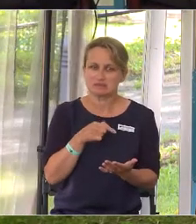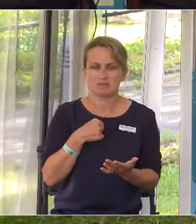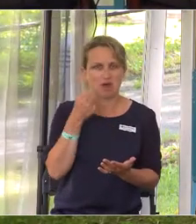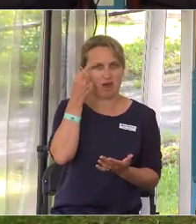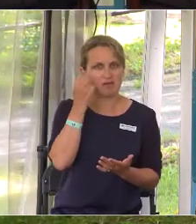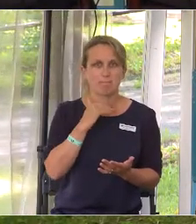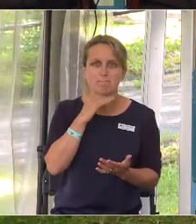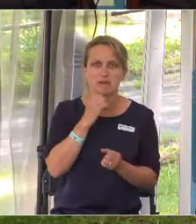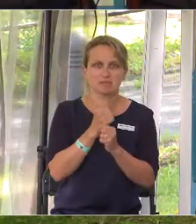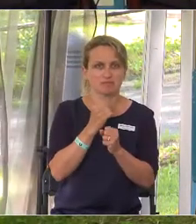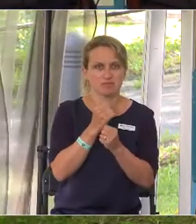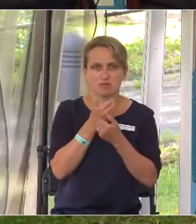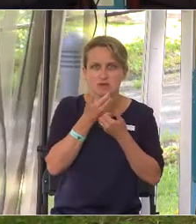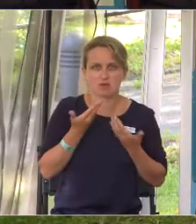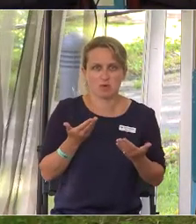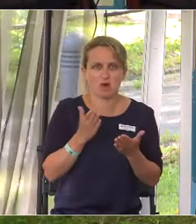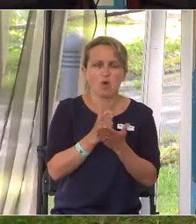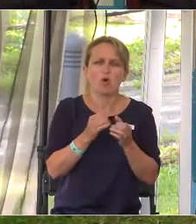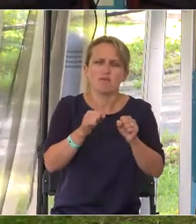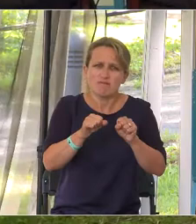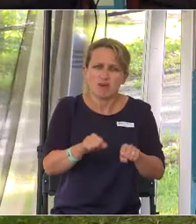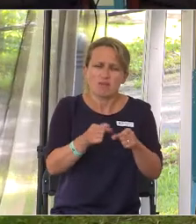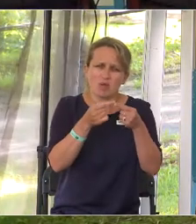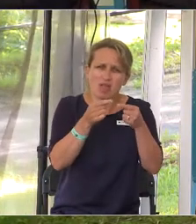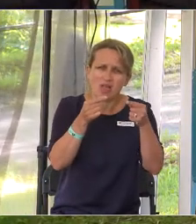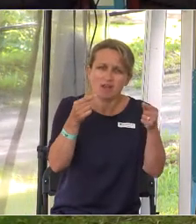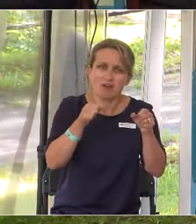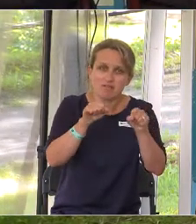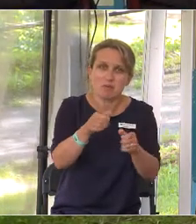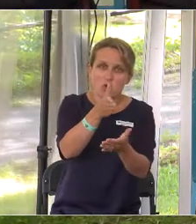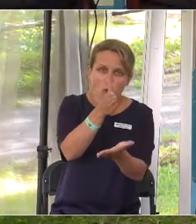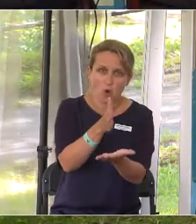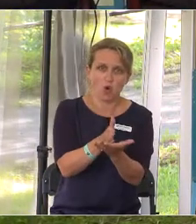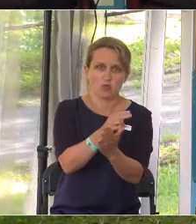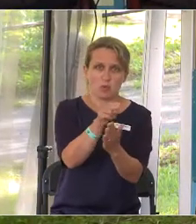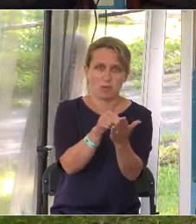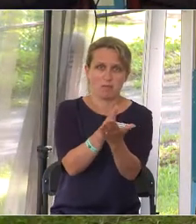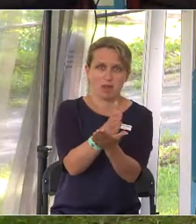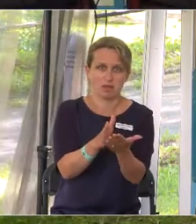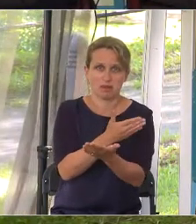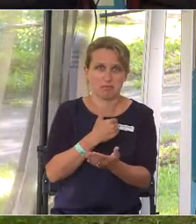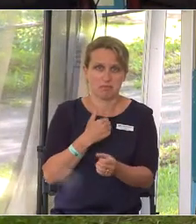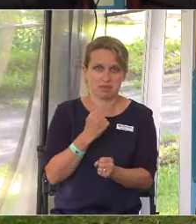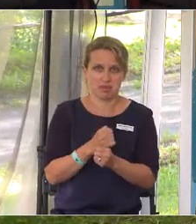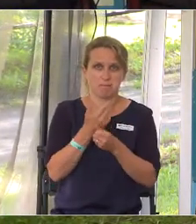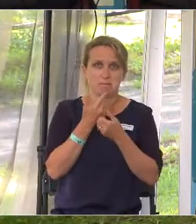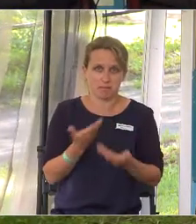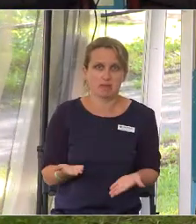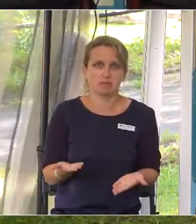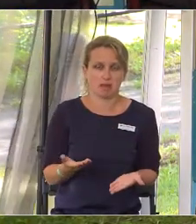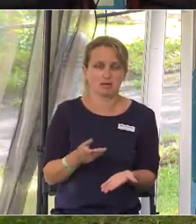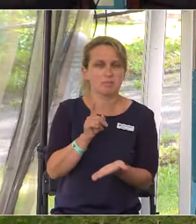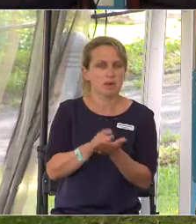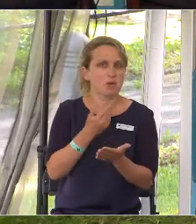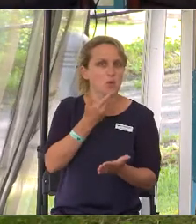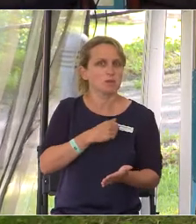many, many ways, many means to tackle this problem, and we are not doing this good, and we need to ask ourselves why. So the question